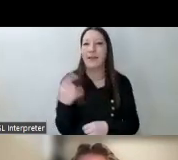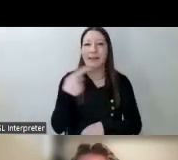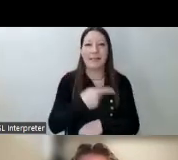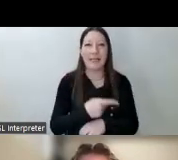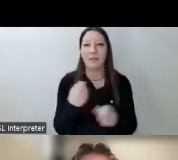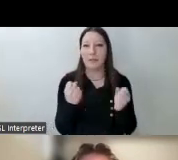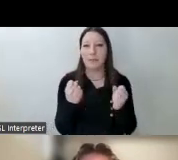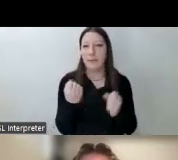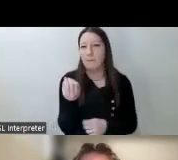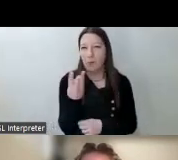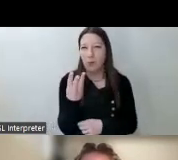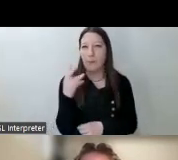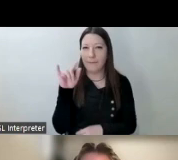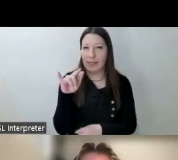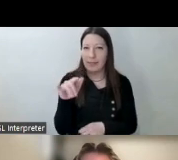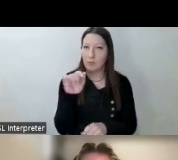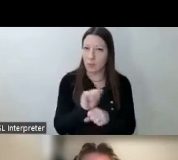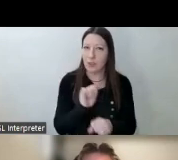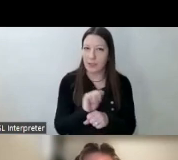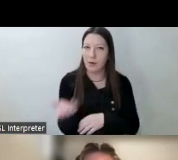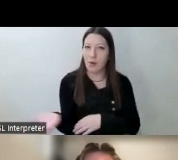was contained.